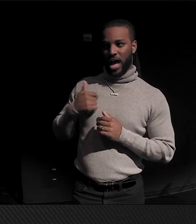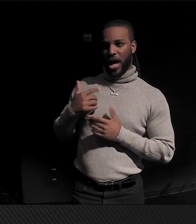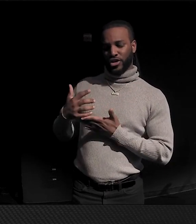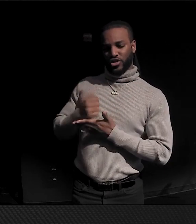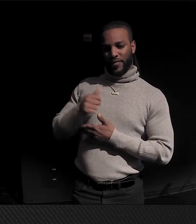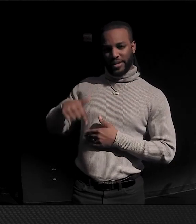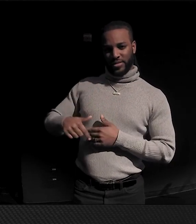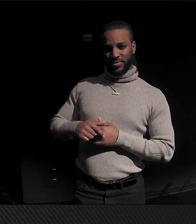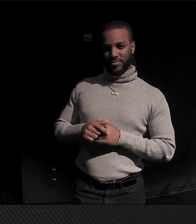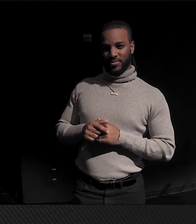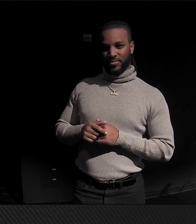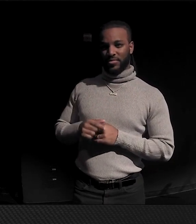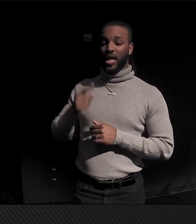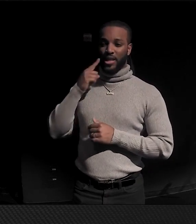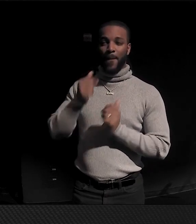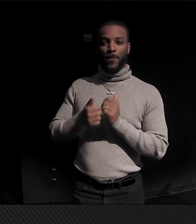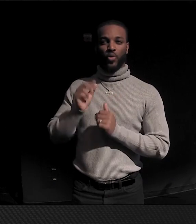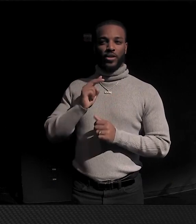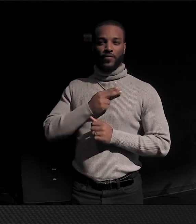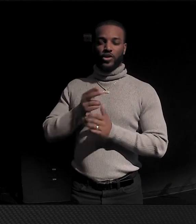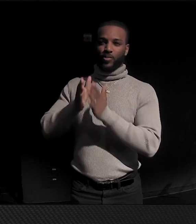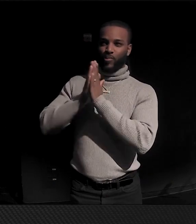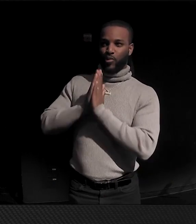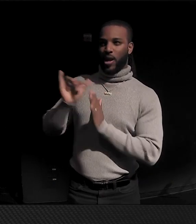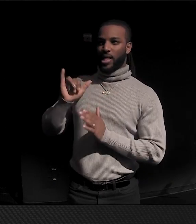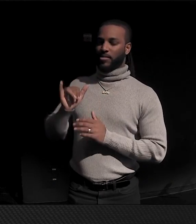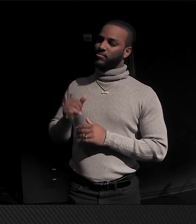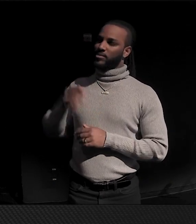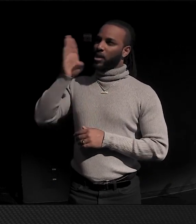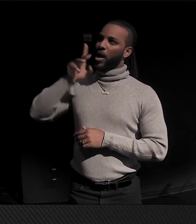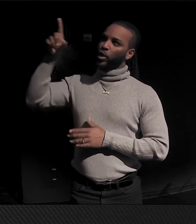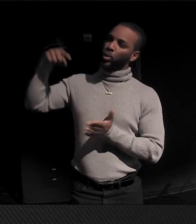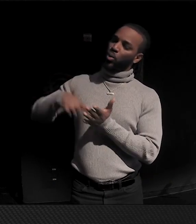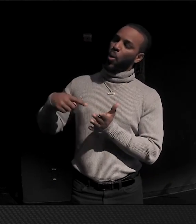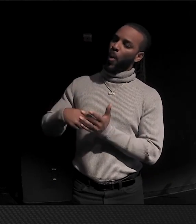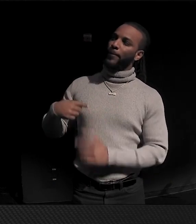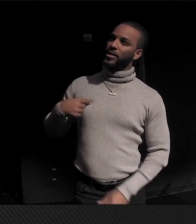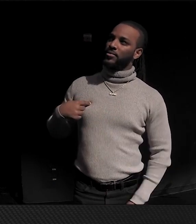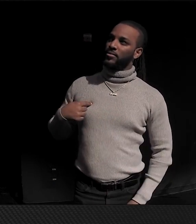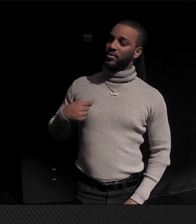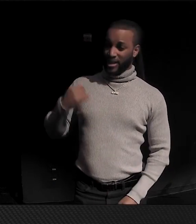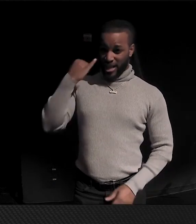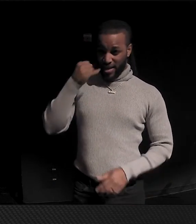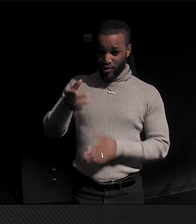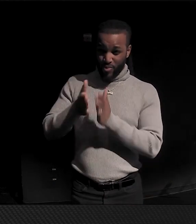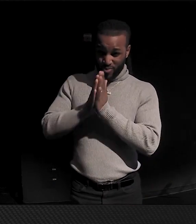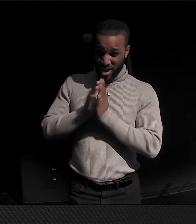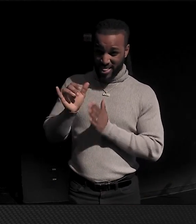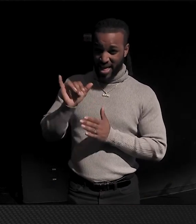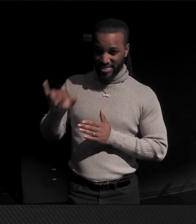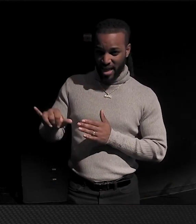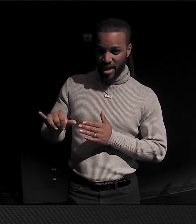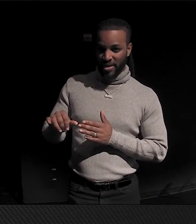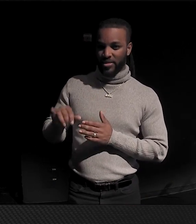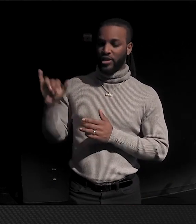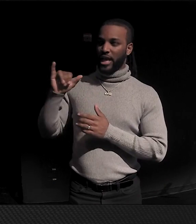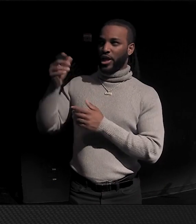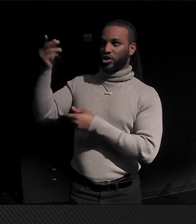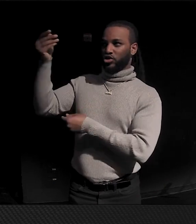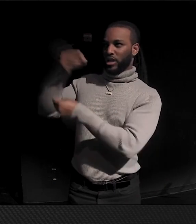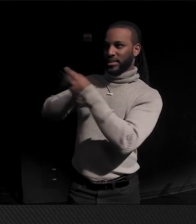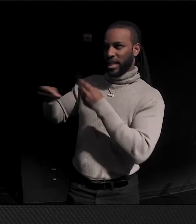think a lot of us pray with entitlement. Like, you owe me something. And if we pray with entitlement, there's a transactional thing that's